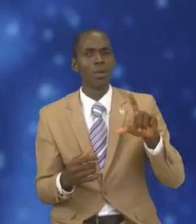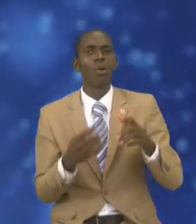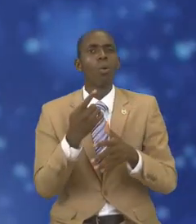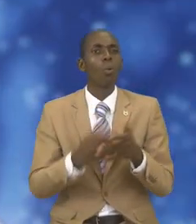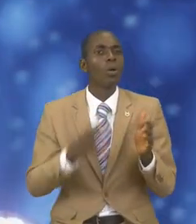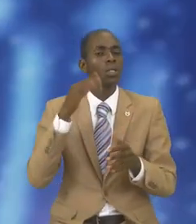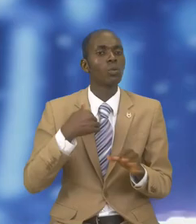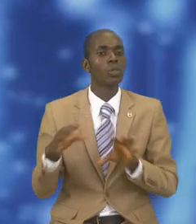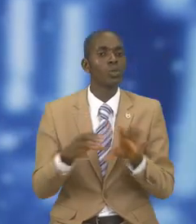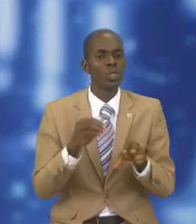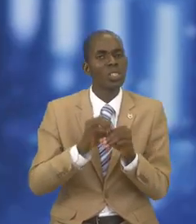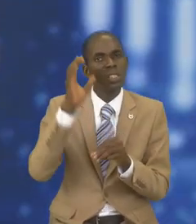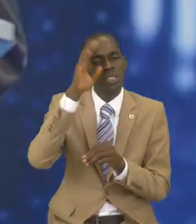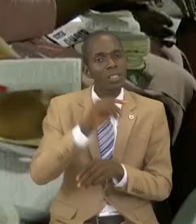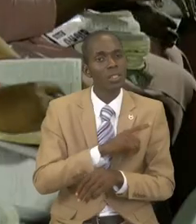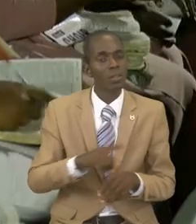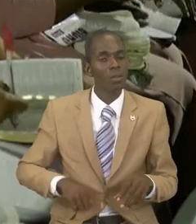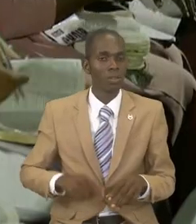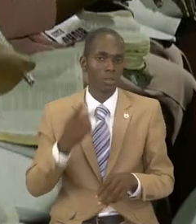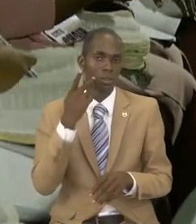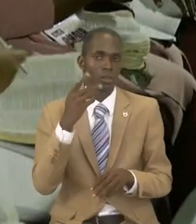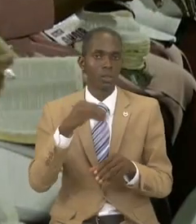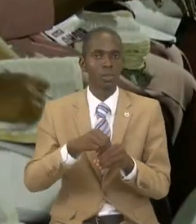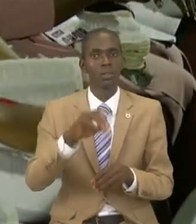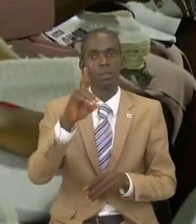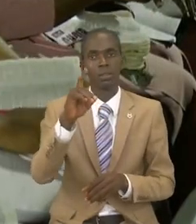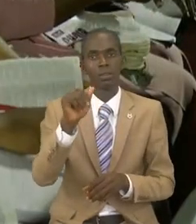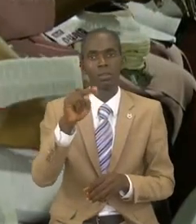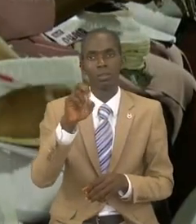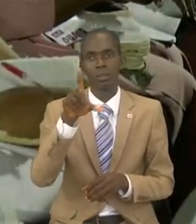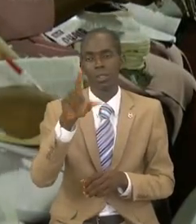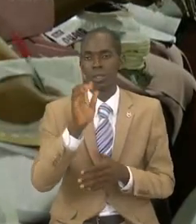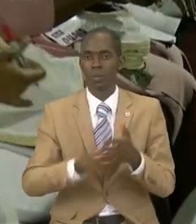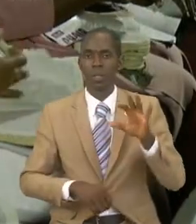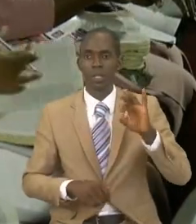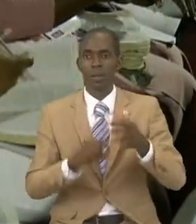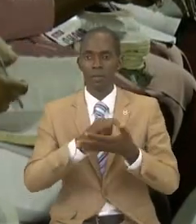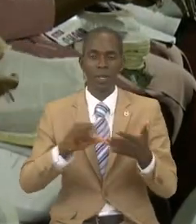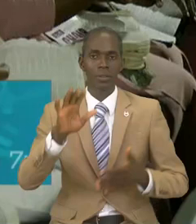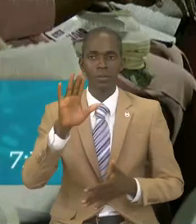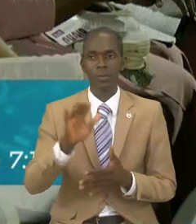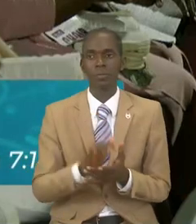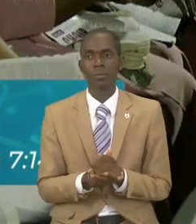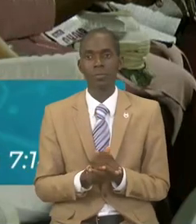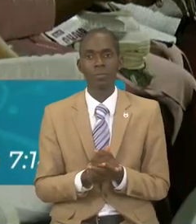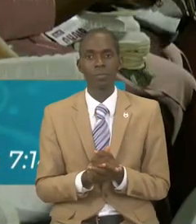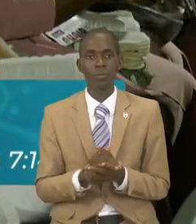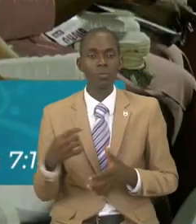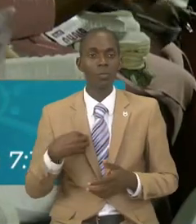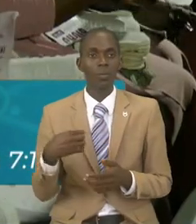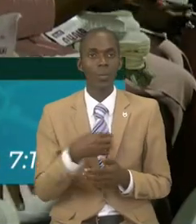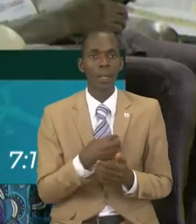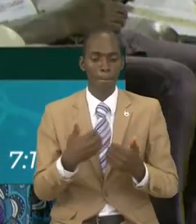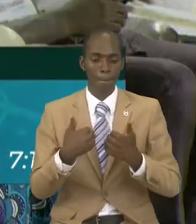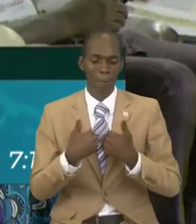chapter 9, I'm reading from verse 5. In Daniel chapter 9, looking at verse 5, we have